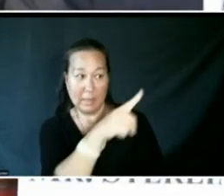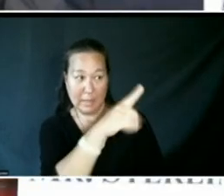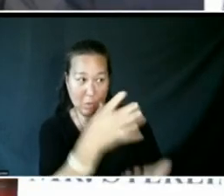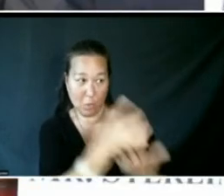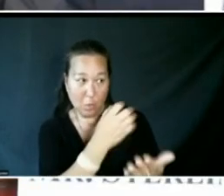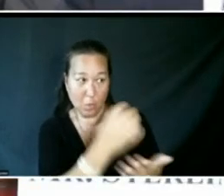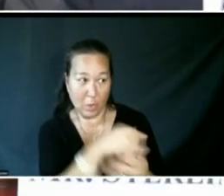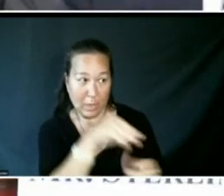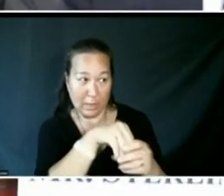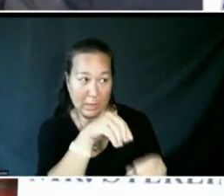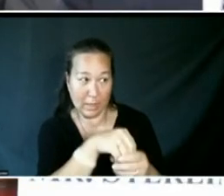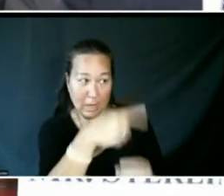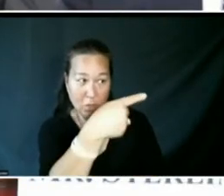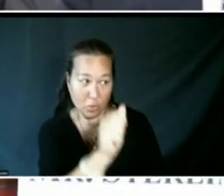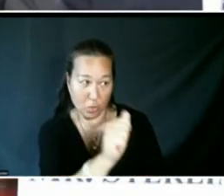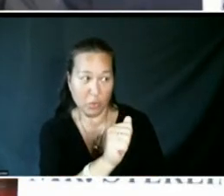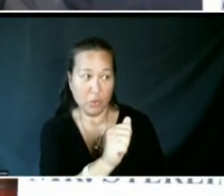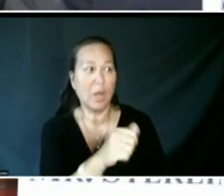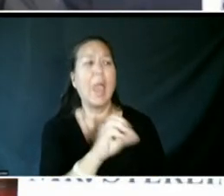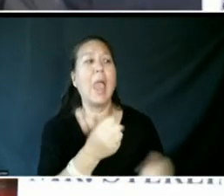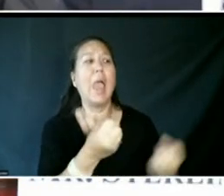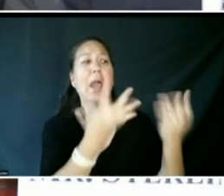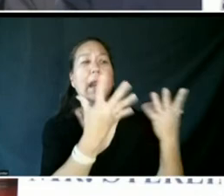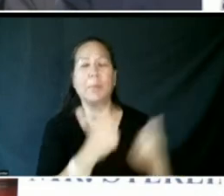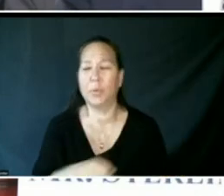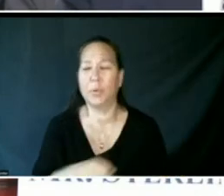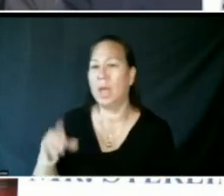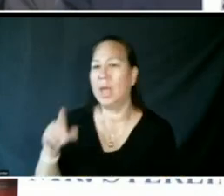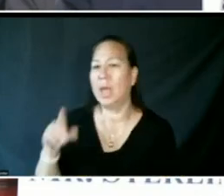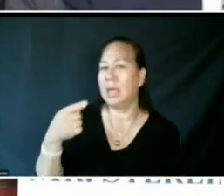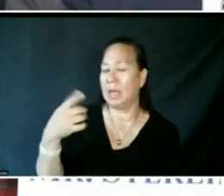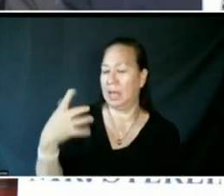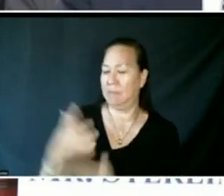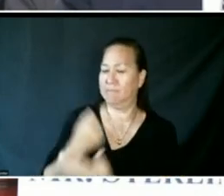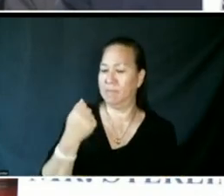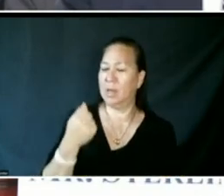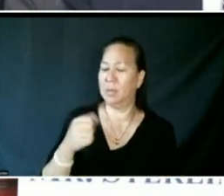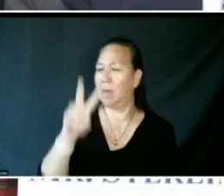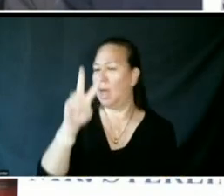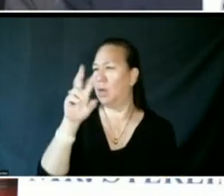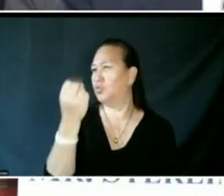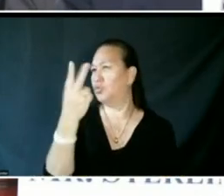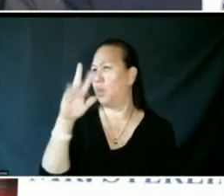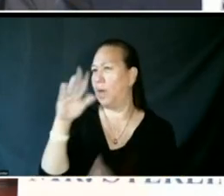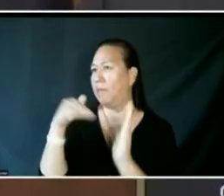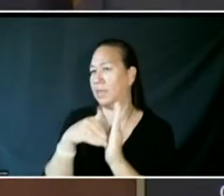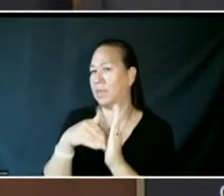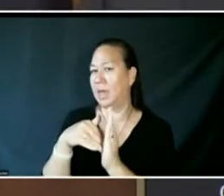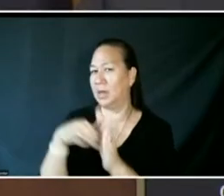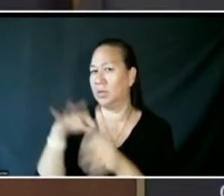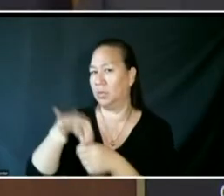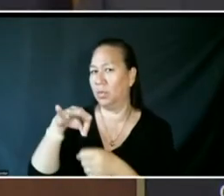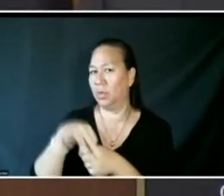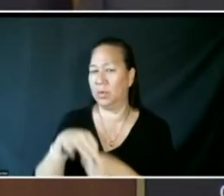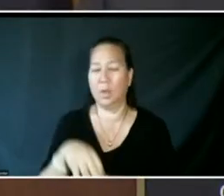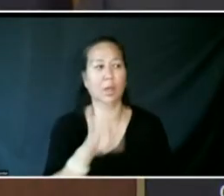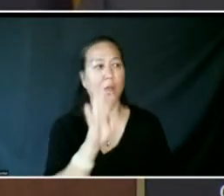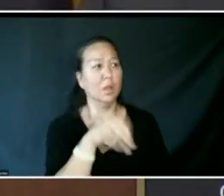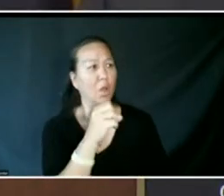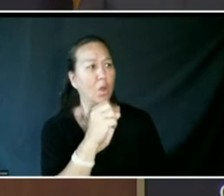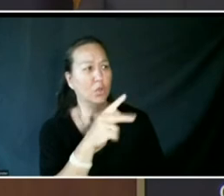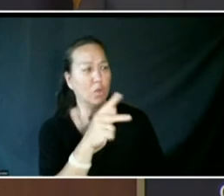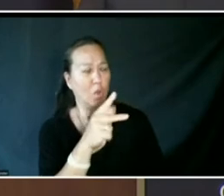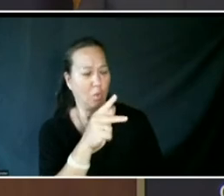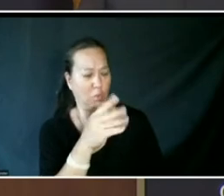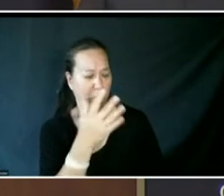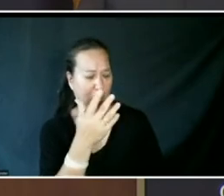President Biden carried the state of Georgia by approximately 12,000 votes. And Mr. Secretary, as I understand it, your office